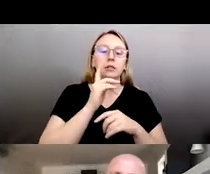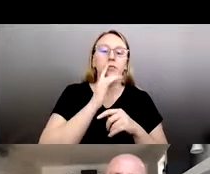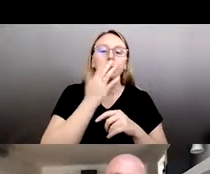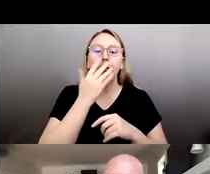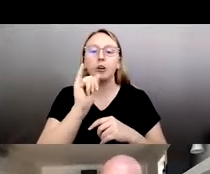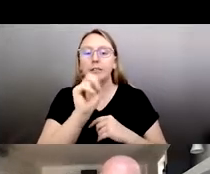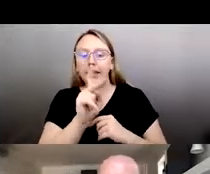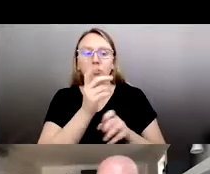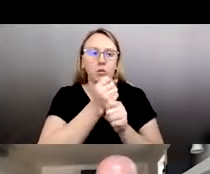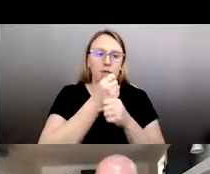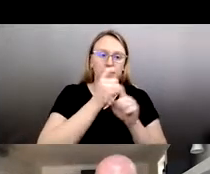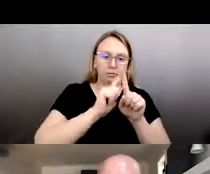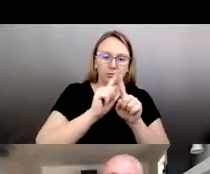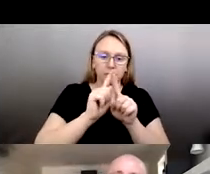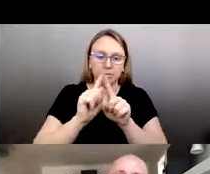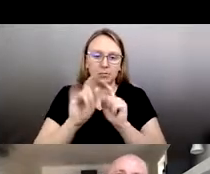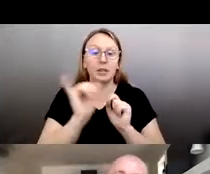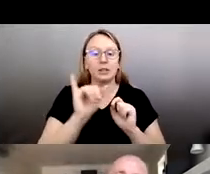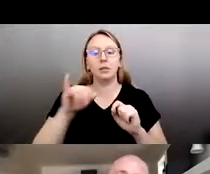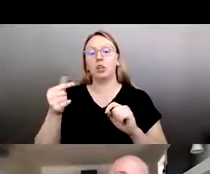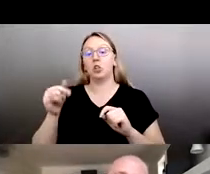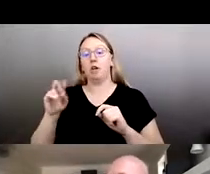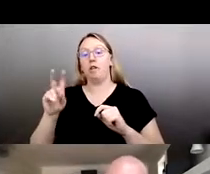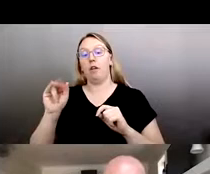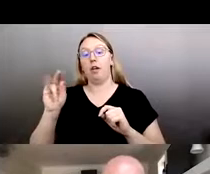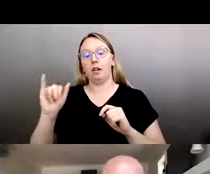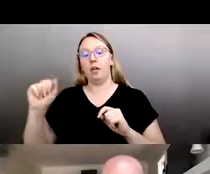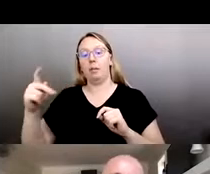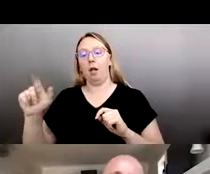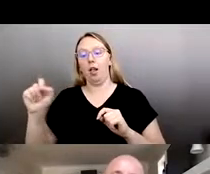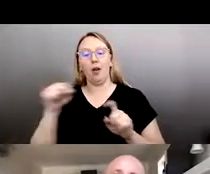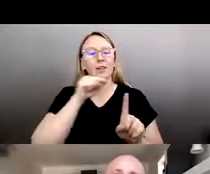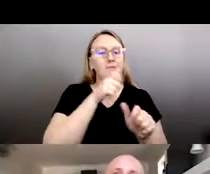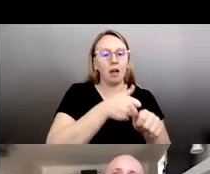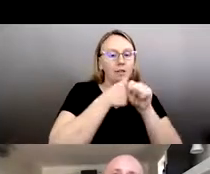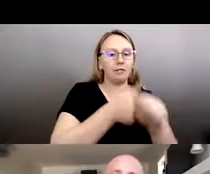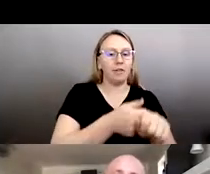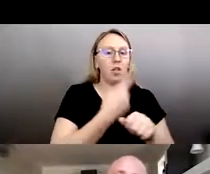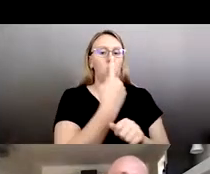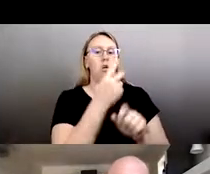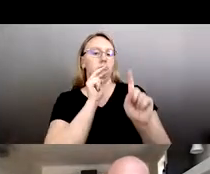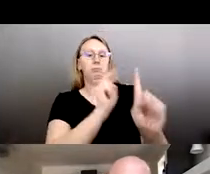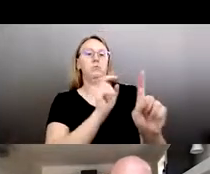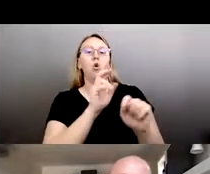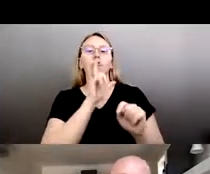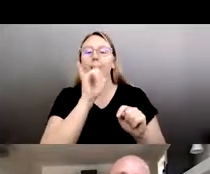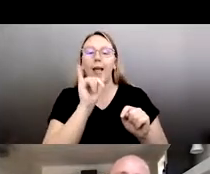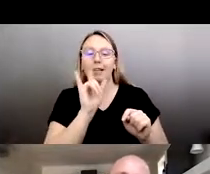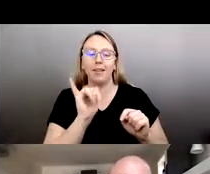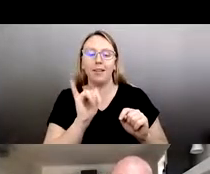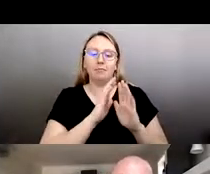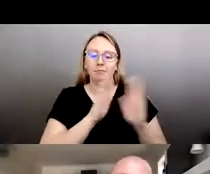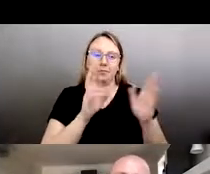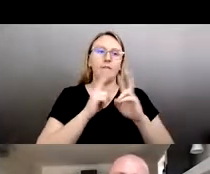spaces that, like Giovanni DiPaolo, did not at all conform to one-point perspective or reality in any way. These are very imaginative,